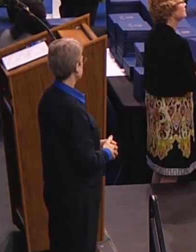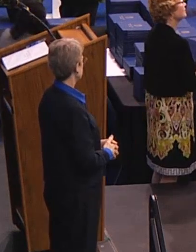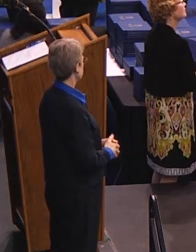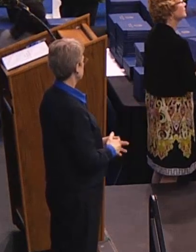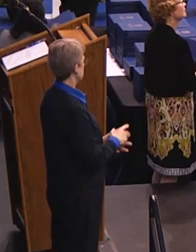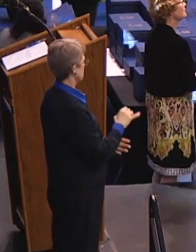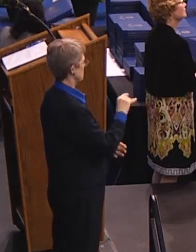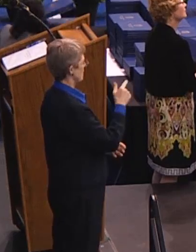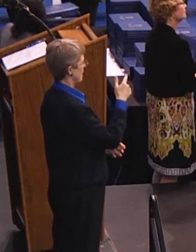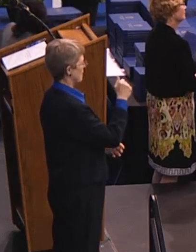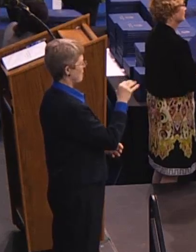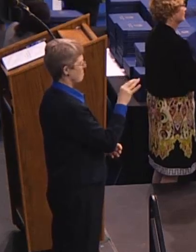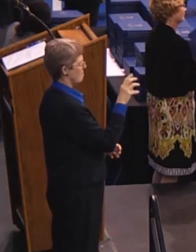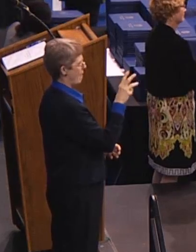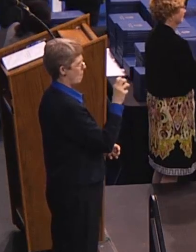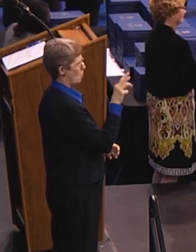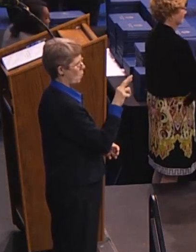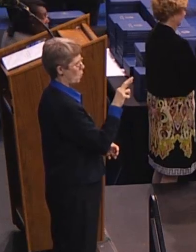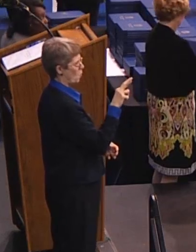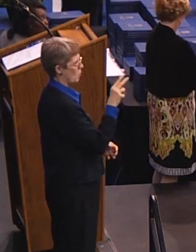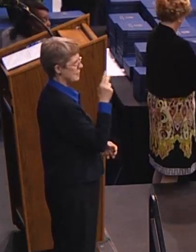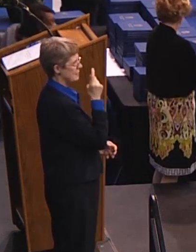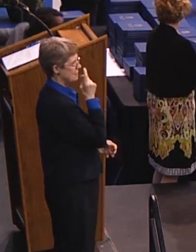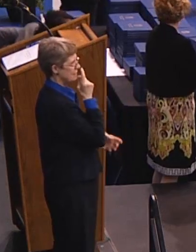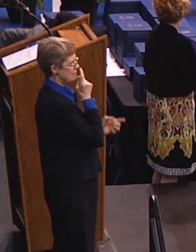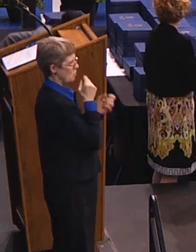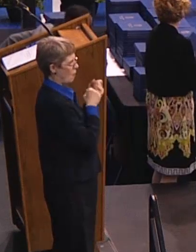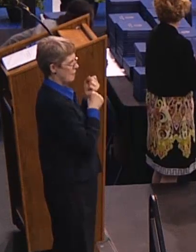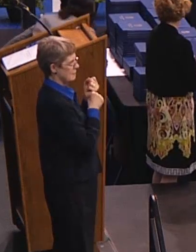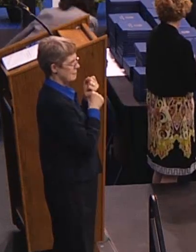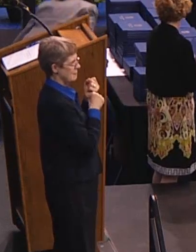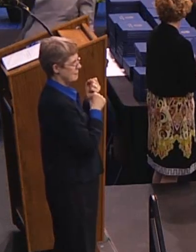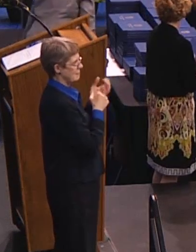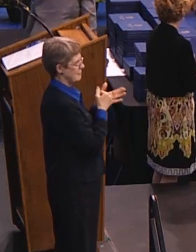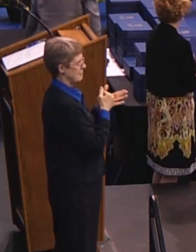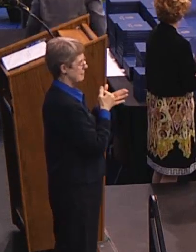Inga M. Fowler, dental assisting.